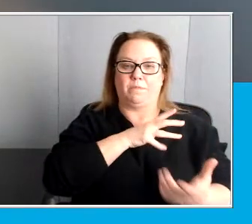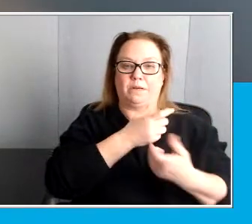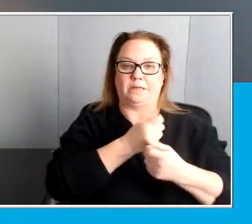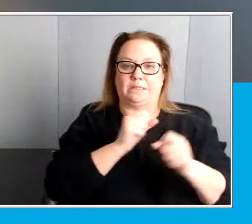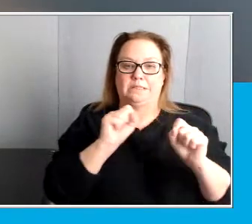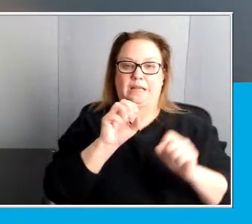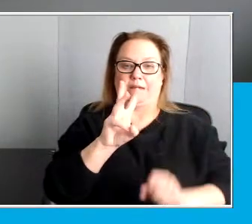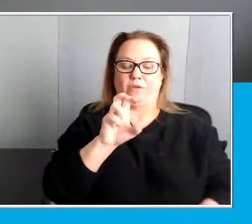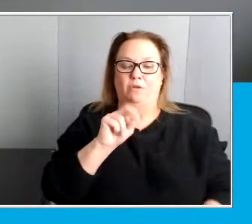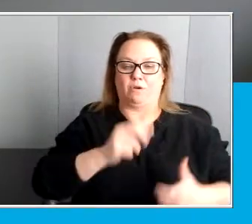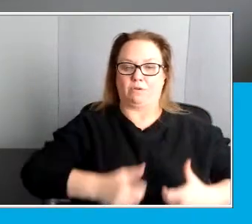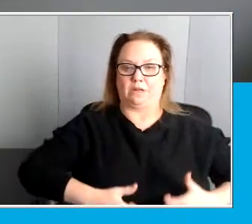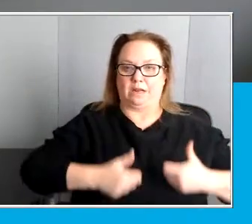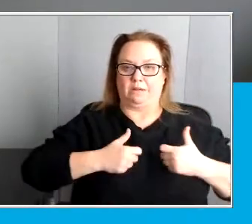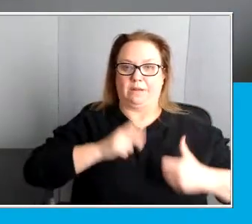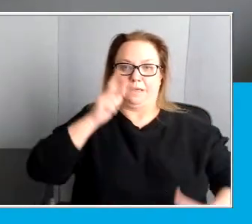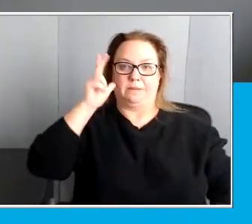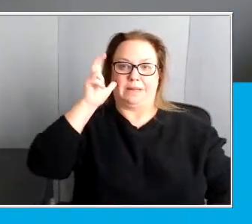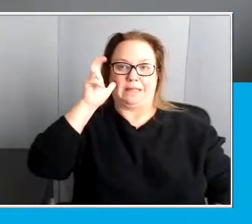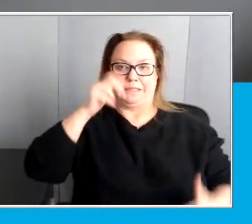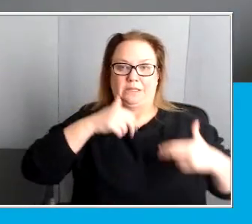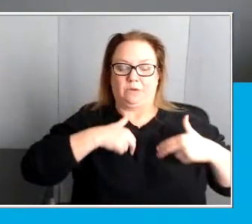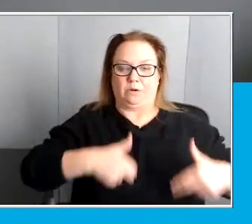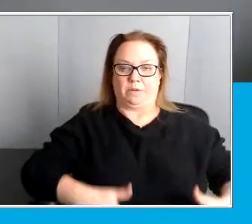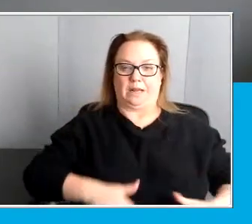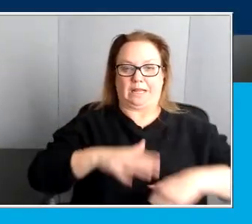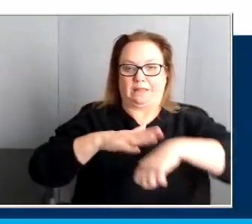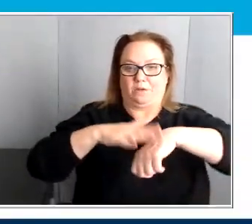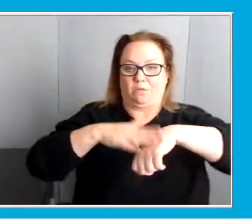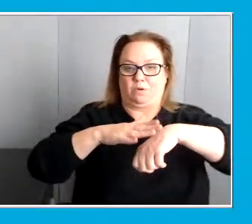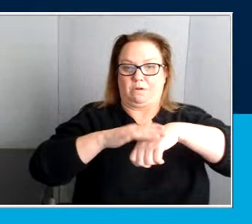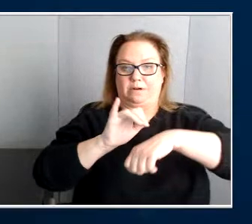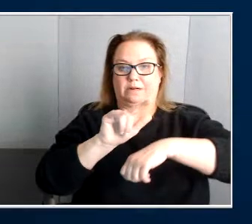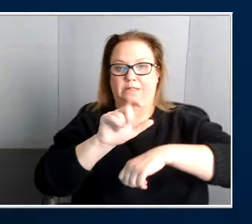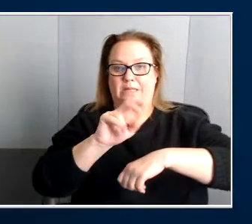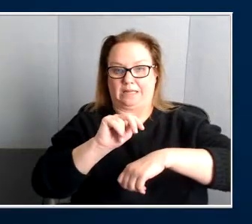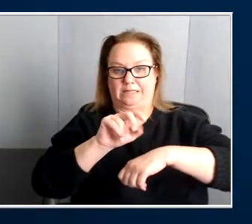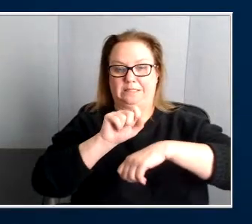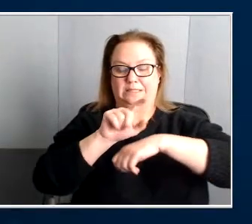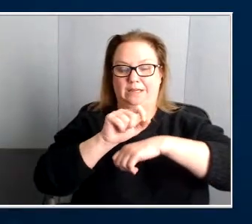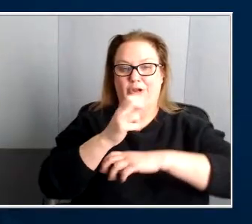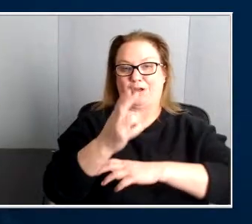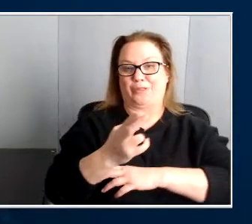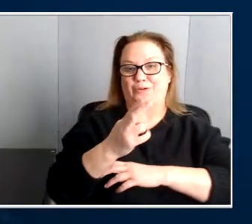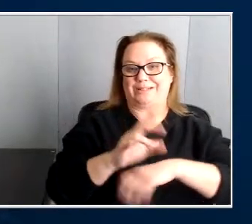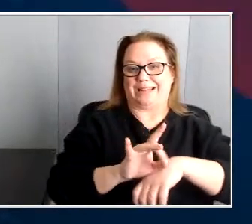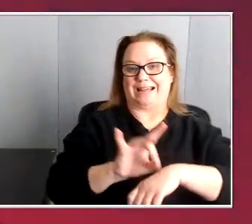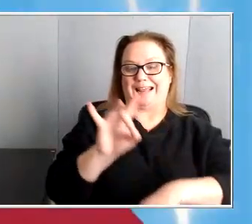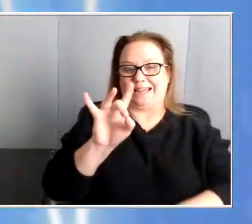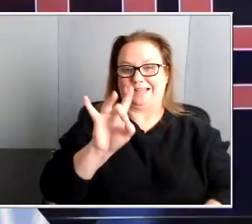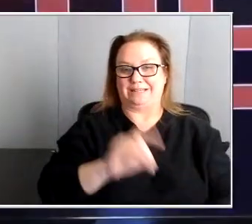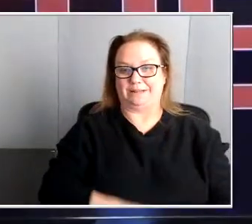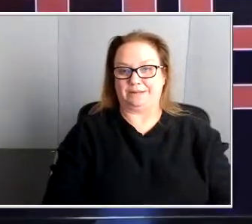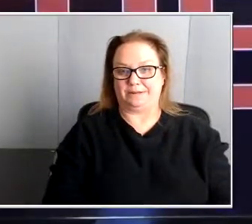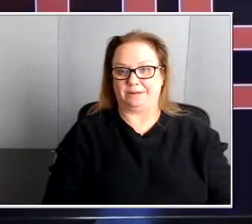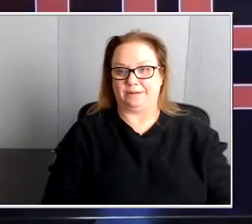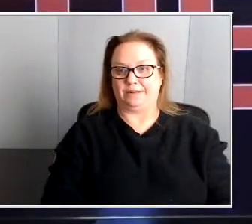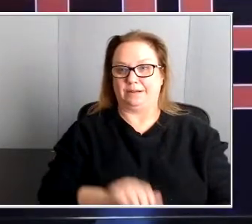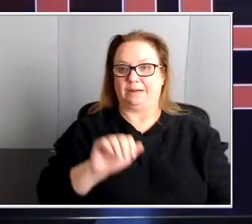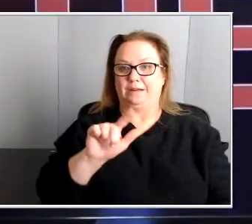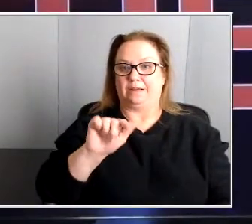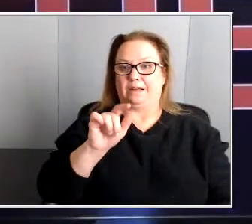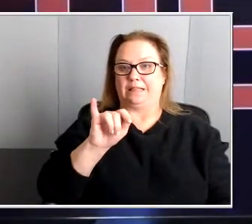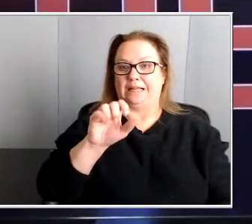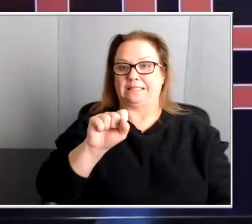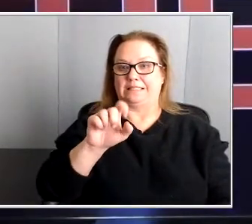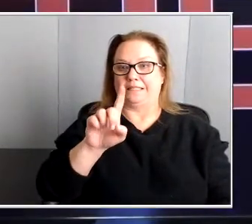life by listening to her body. The warning signs her heart was sending. Thursday at 8. I'm Alexis Del Cid on